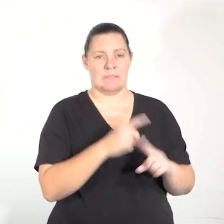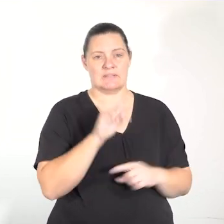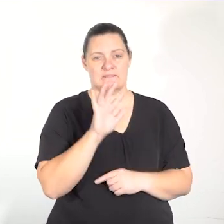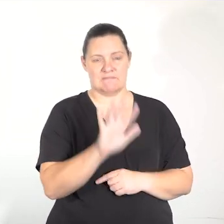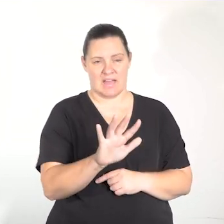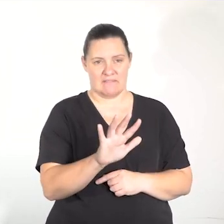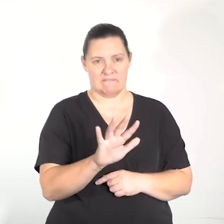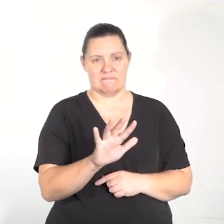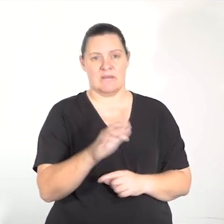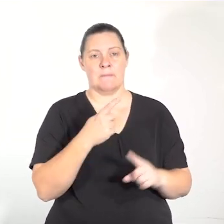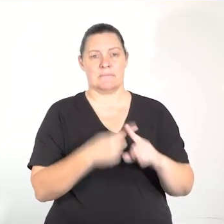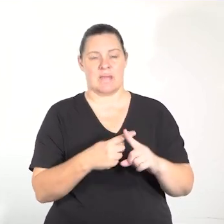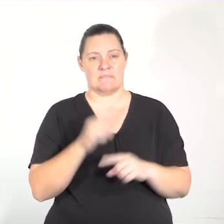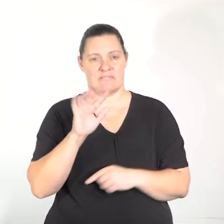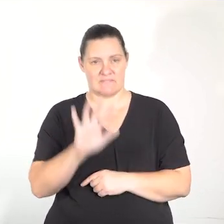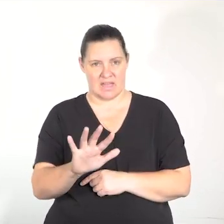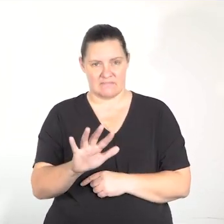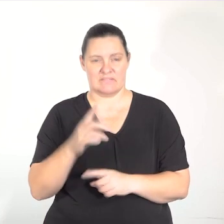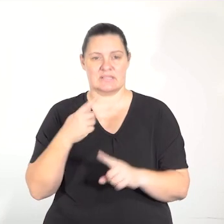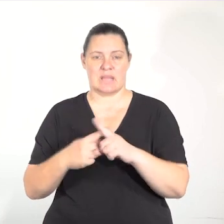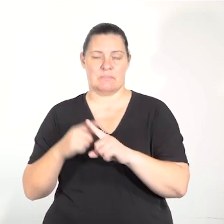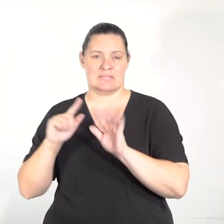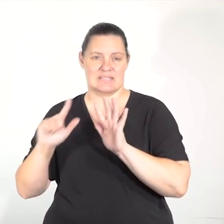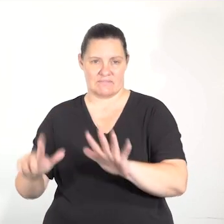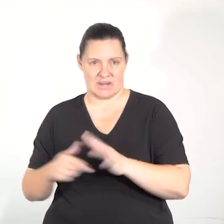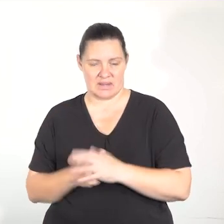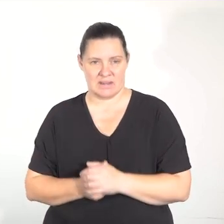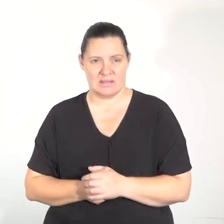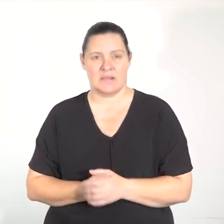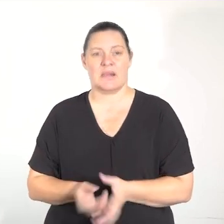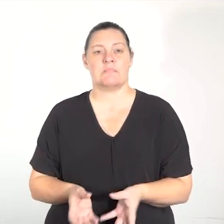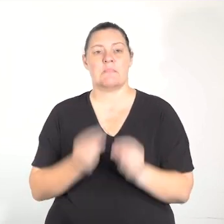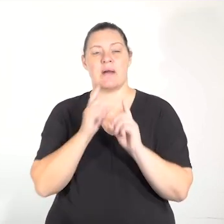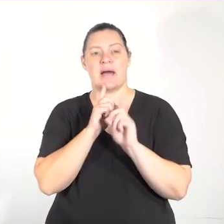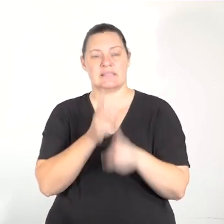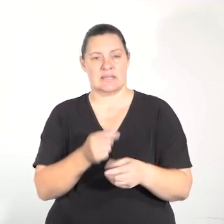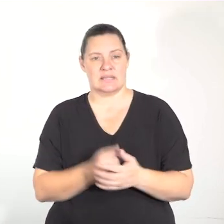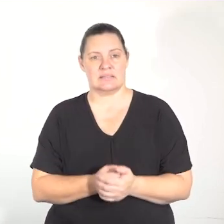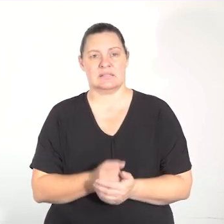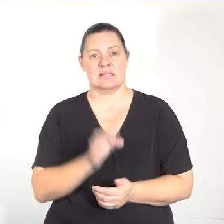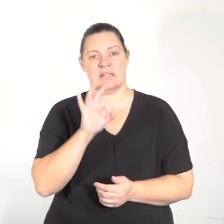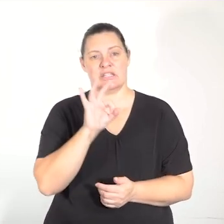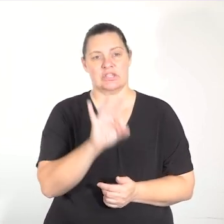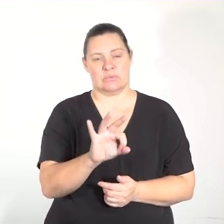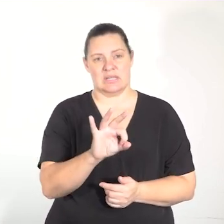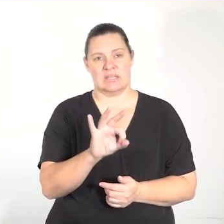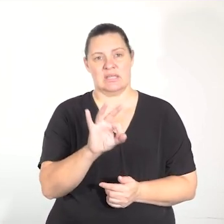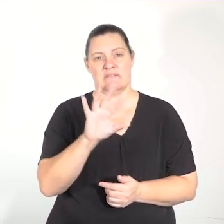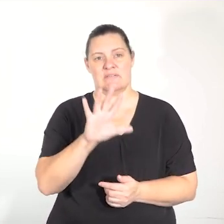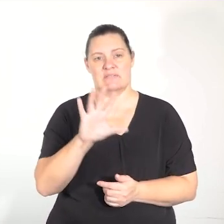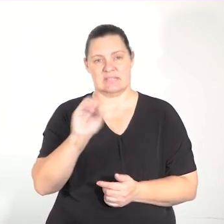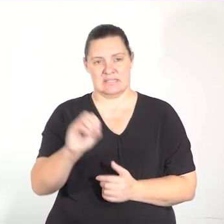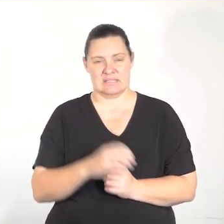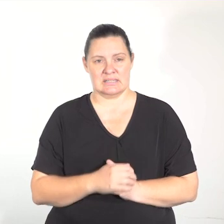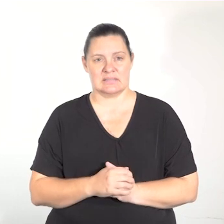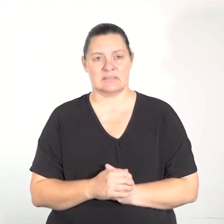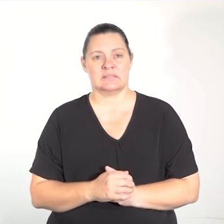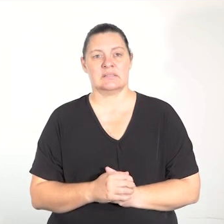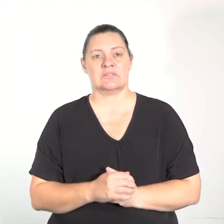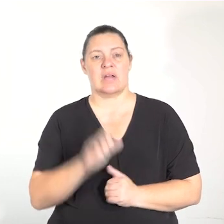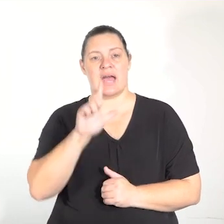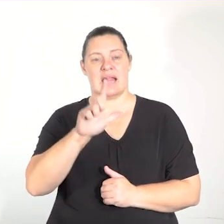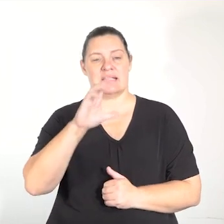a factor is 2 times. And then I am going to multiply by 7. And that means